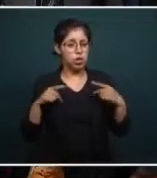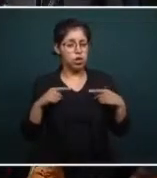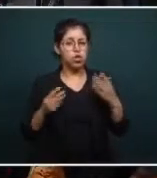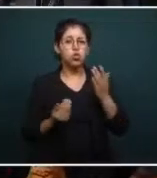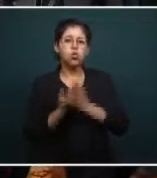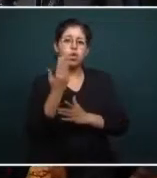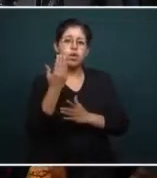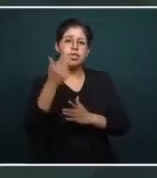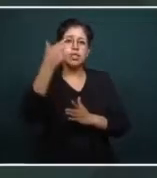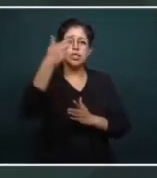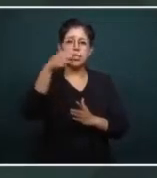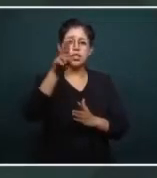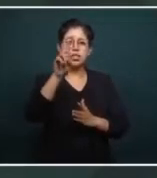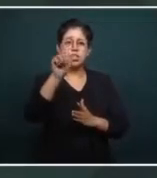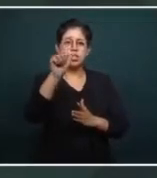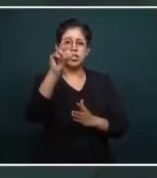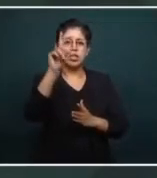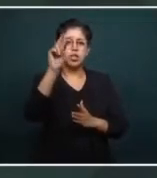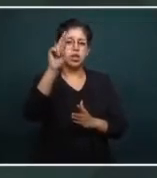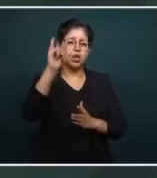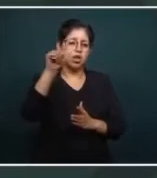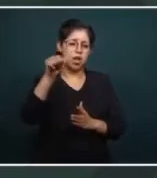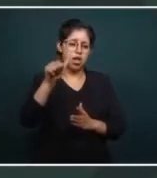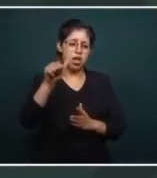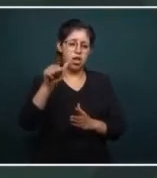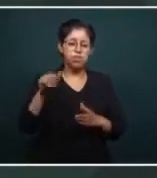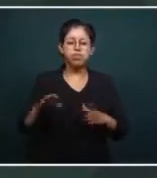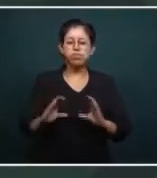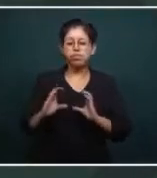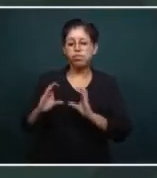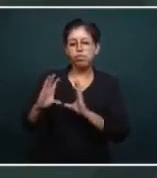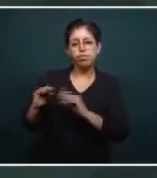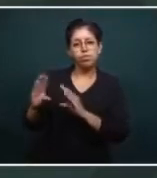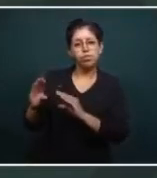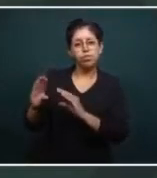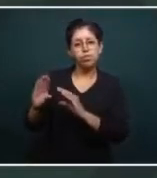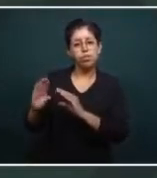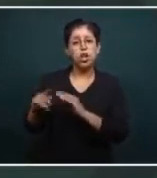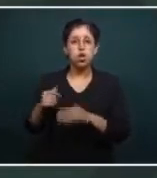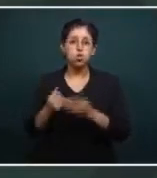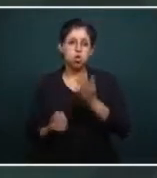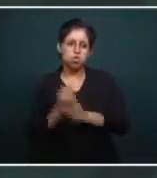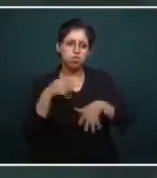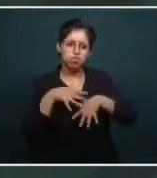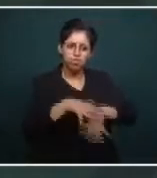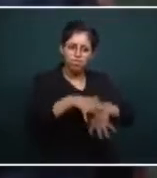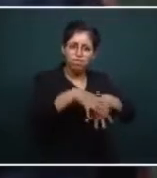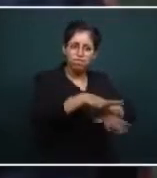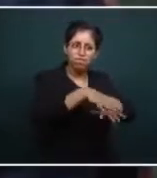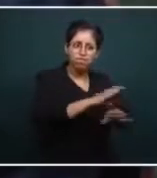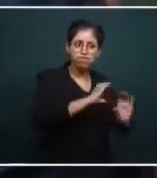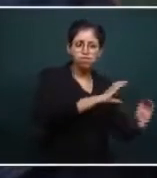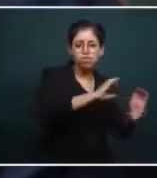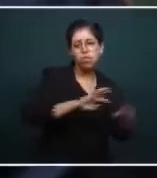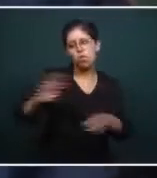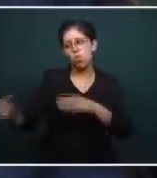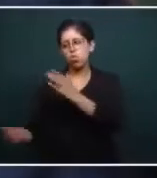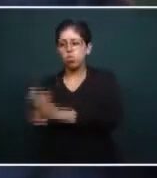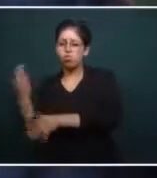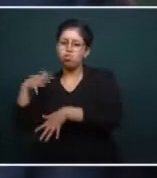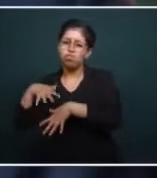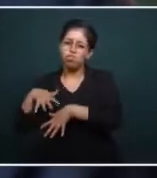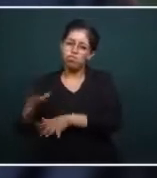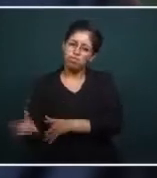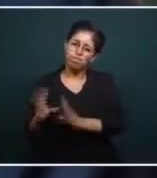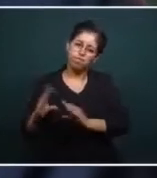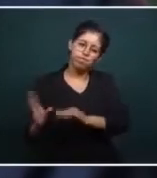se están capacitando And we are actually constantemente. capacitating Salen elements. grupos y entran otros And there's always new groups coming in and